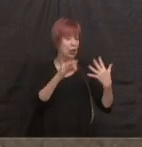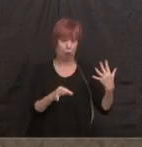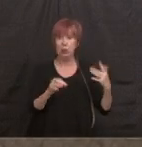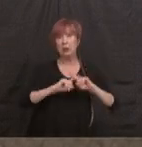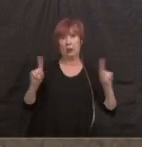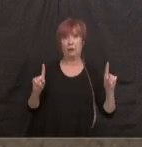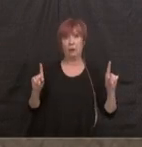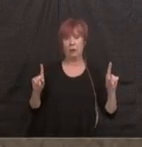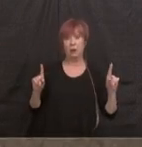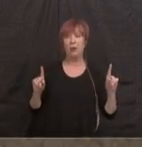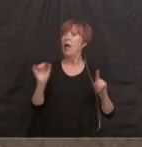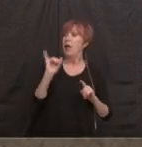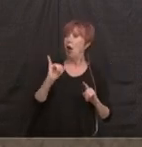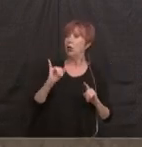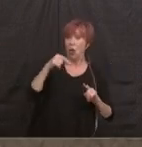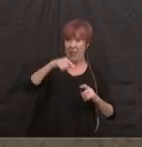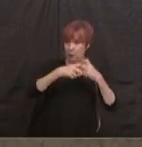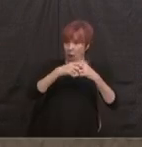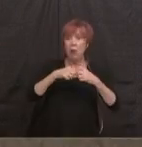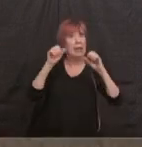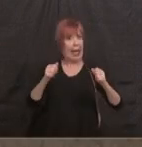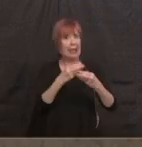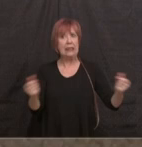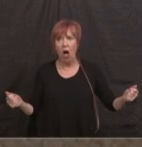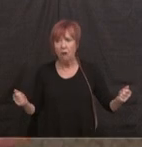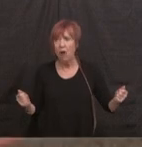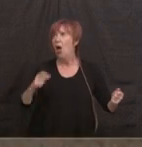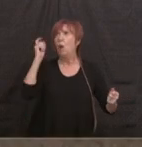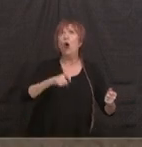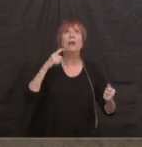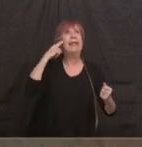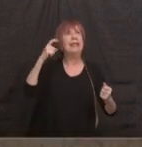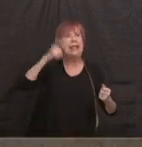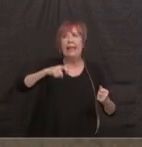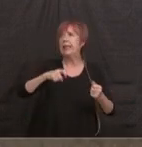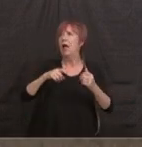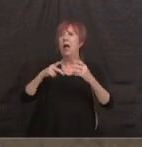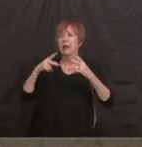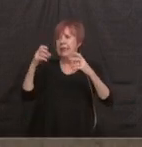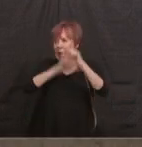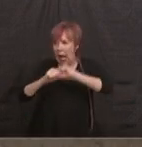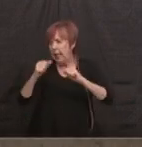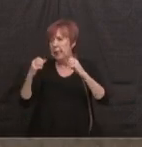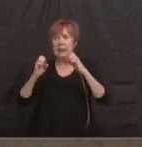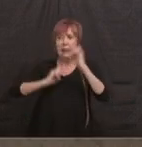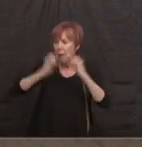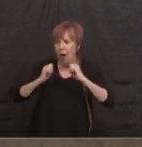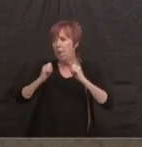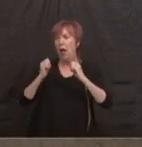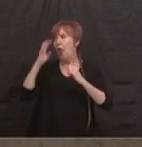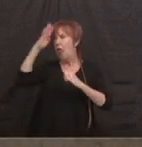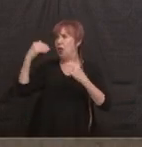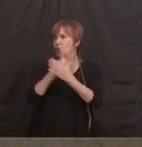other thing is that this is a solvable problem. We don't need a leap in science or technology. We need more political will and more solidarity. We don't